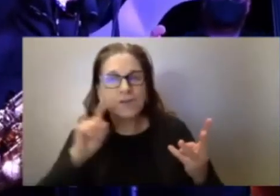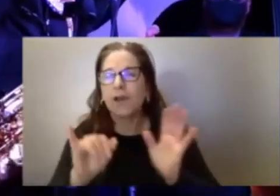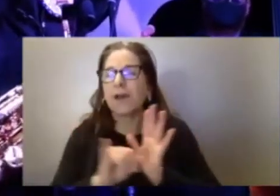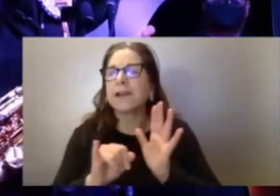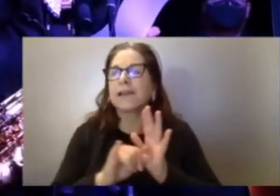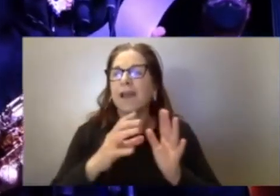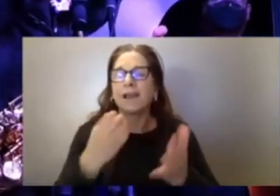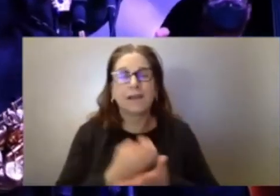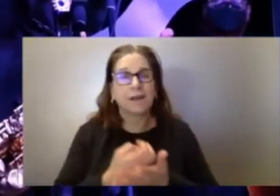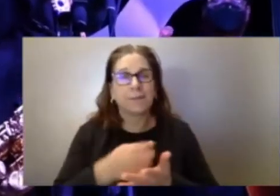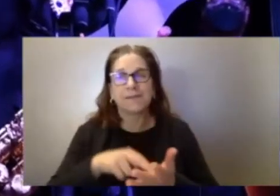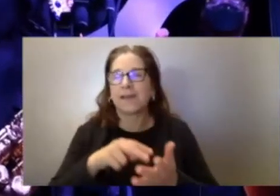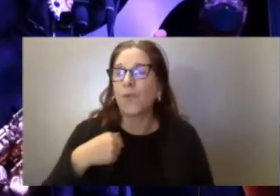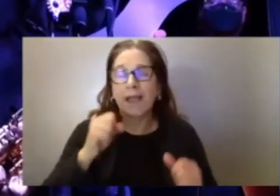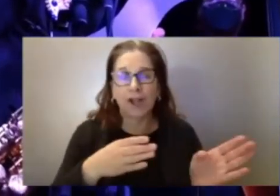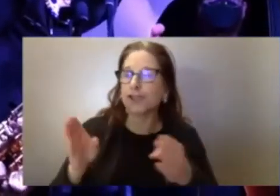standing.